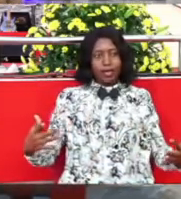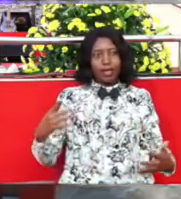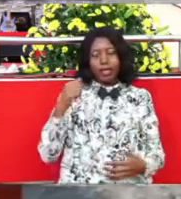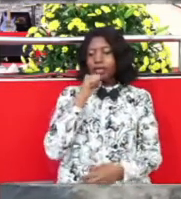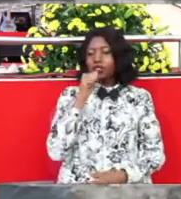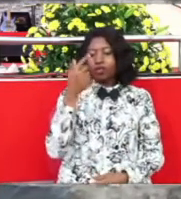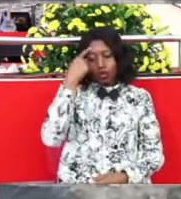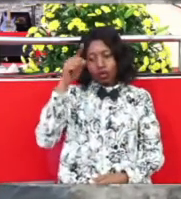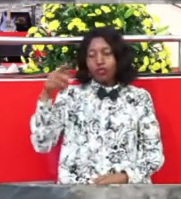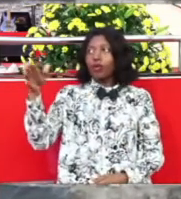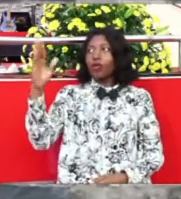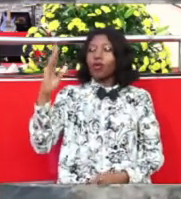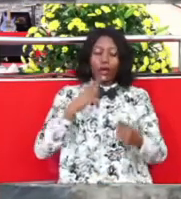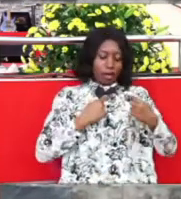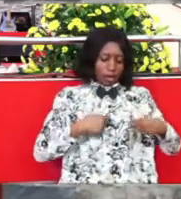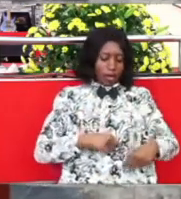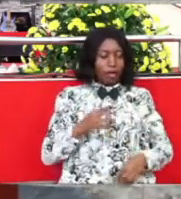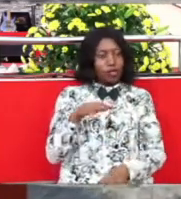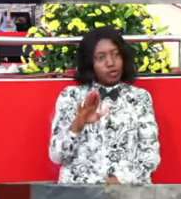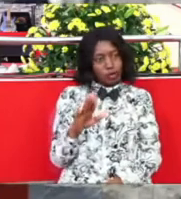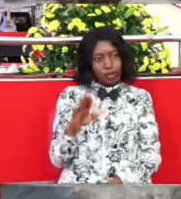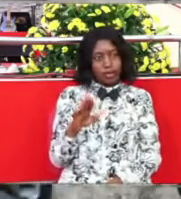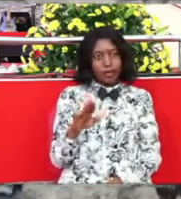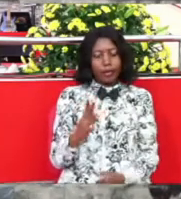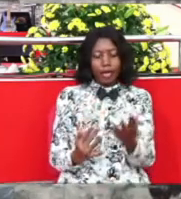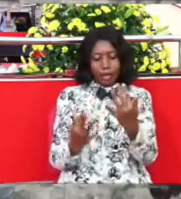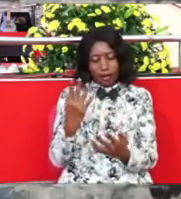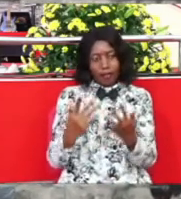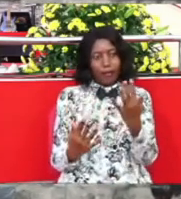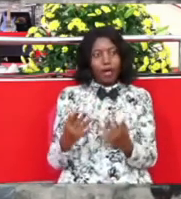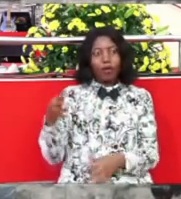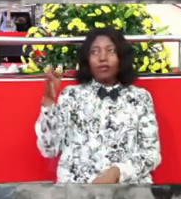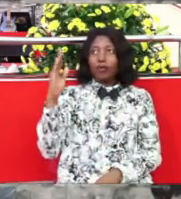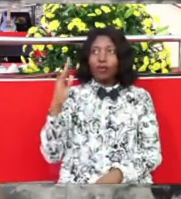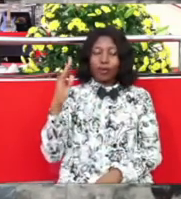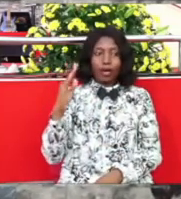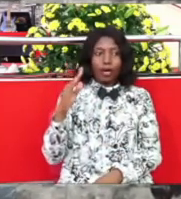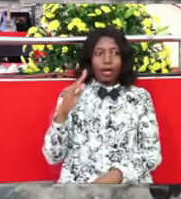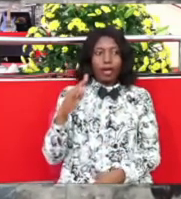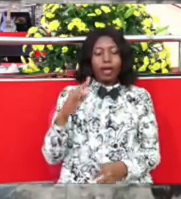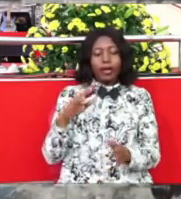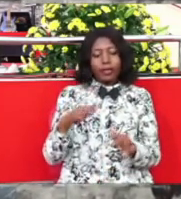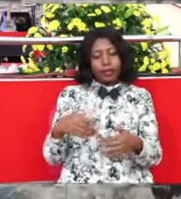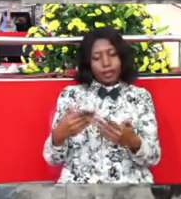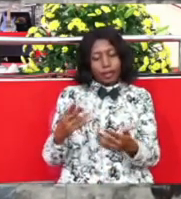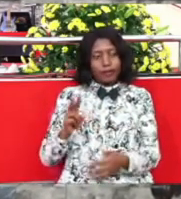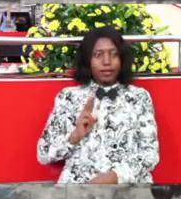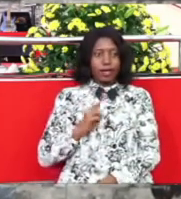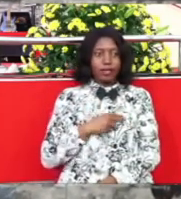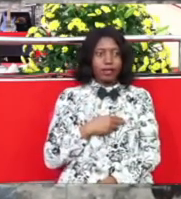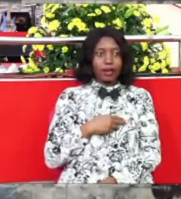cha kiungu moyoni mwetu. The fire of God presents us before the Lord as a living sacrifice that is holy and